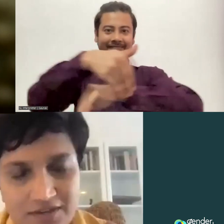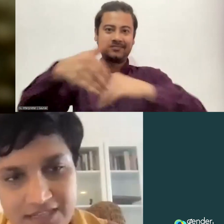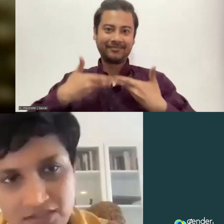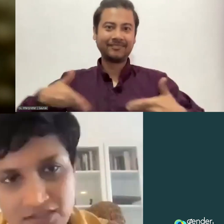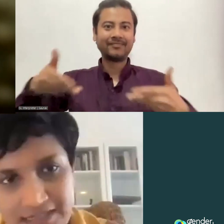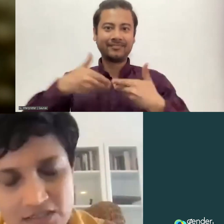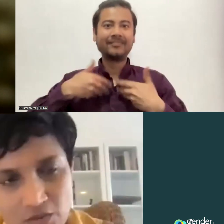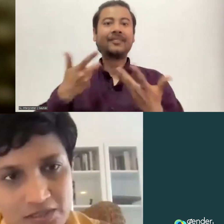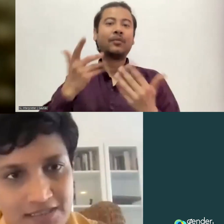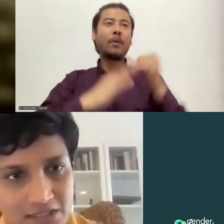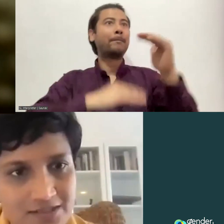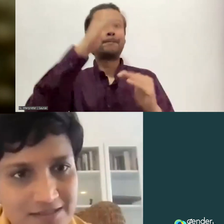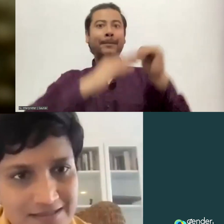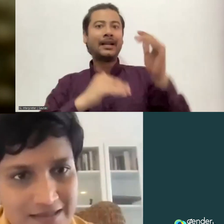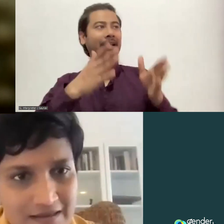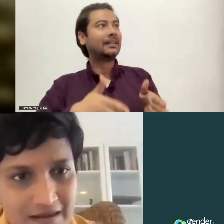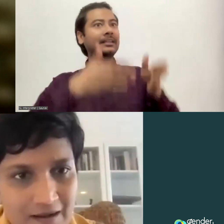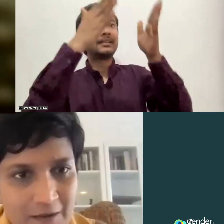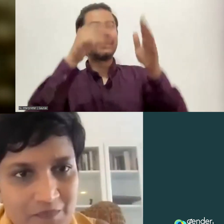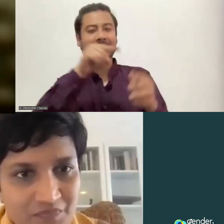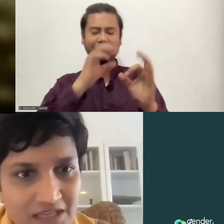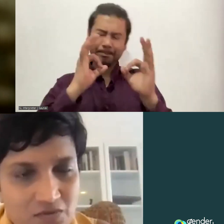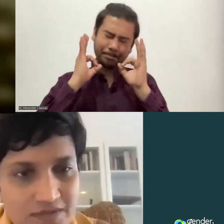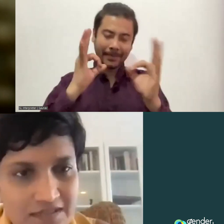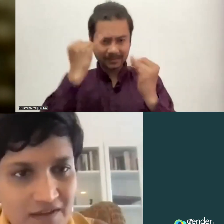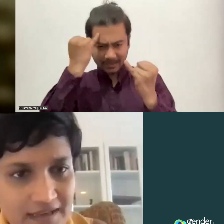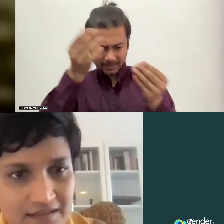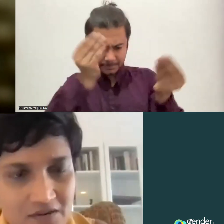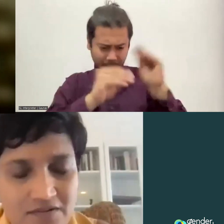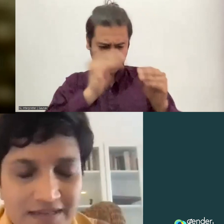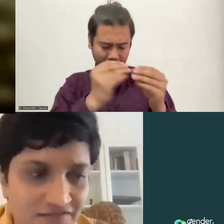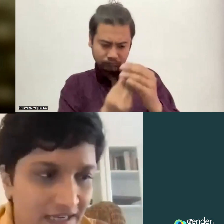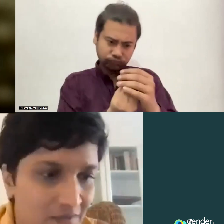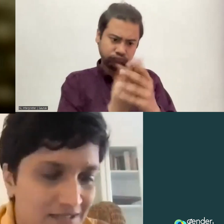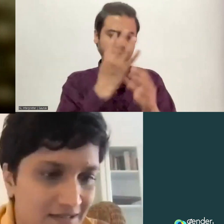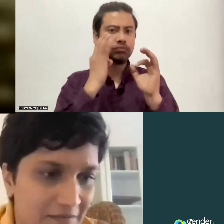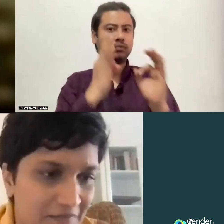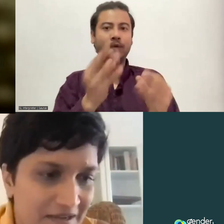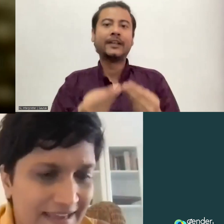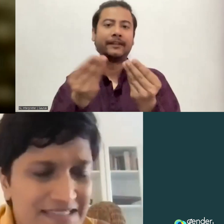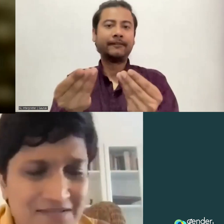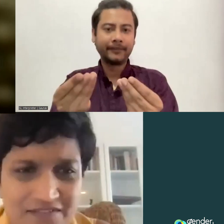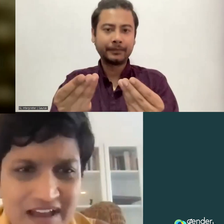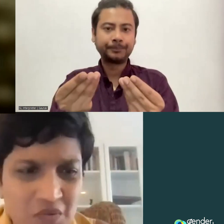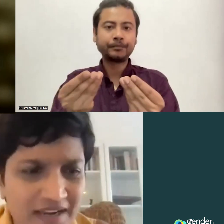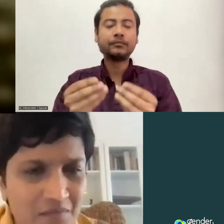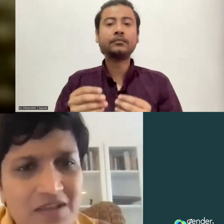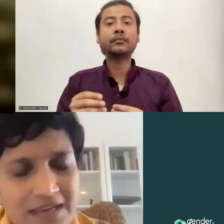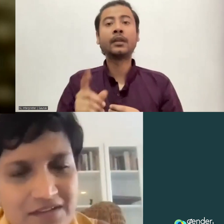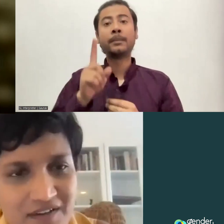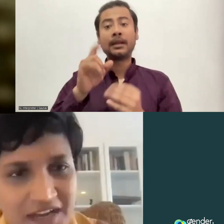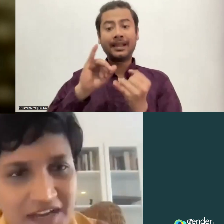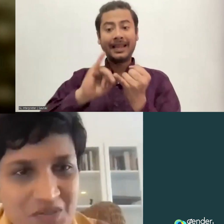you're creating social conditions that you not redefine, but I guess reevaluate and